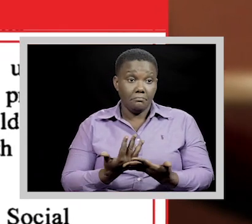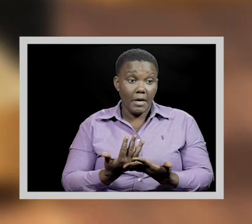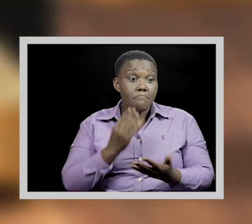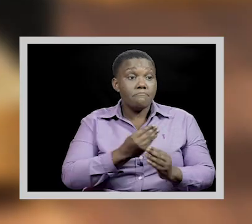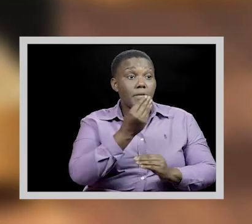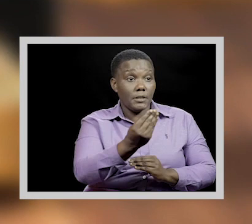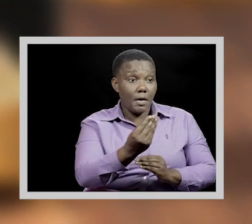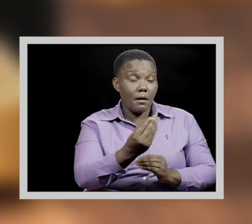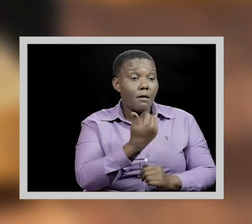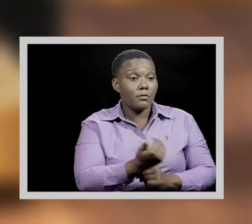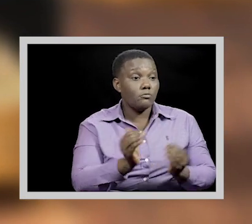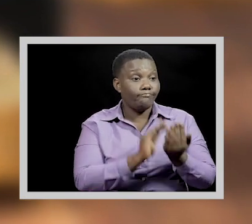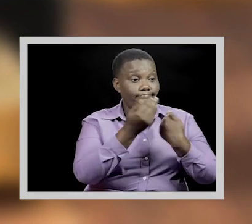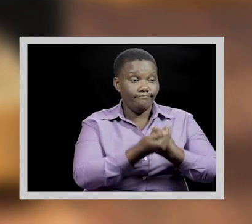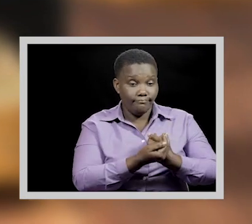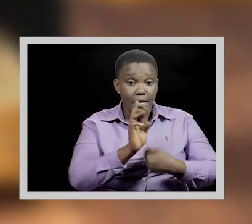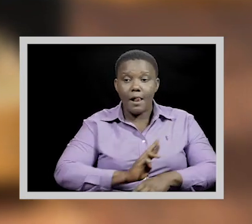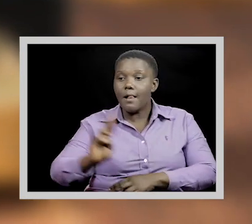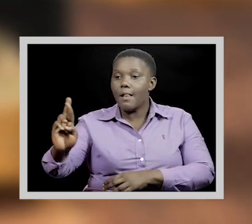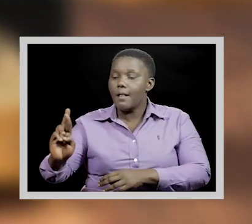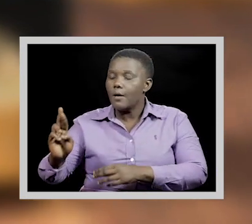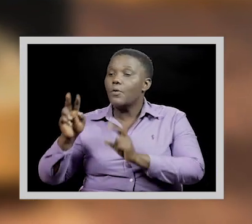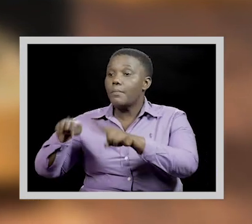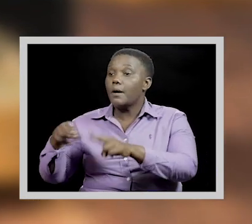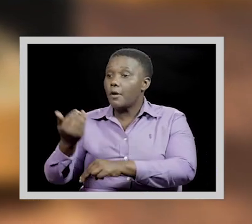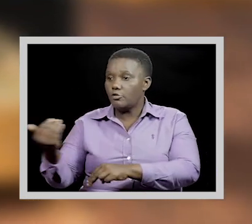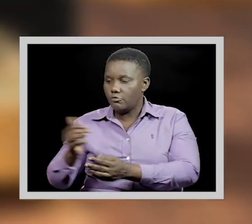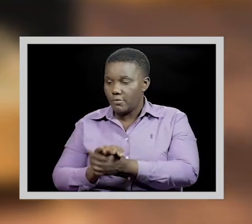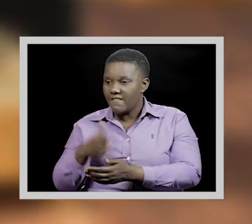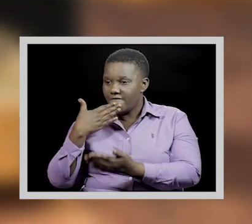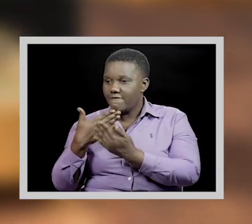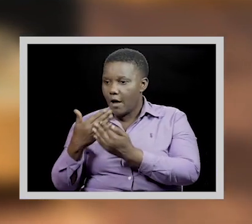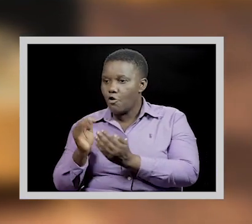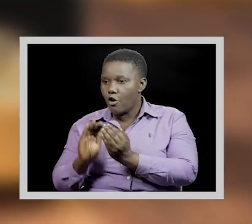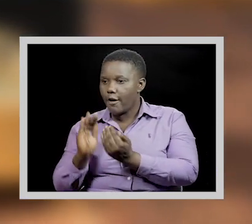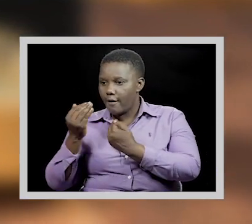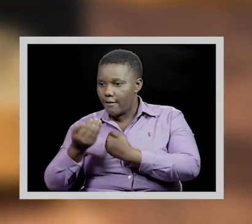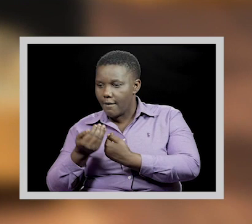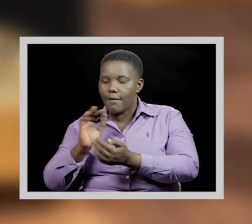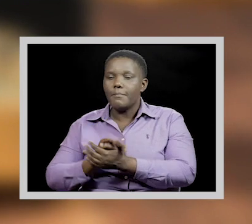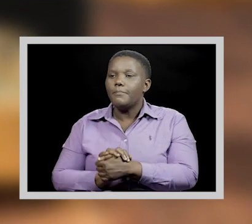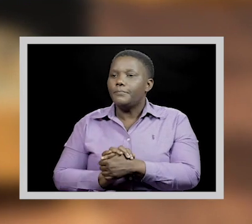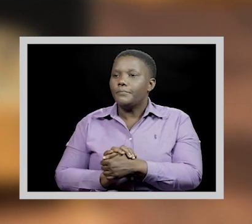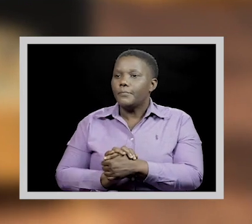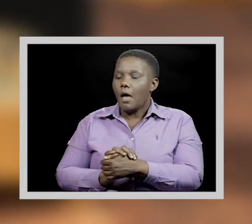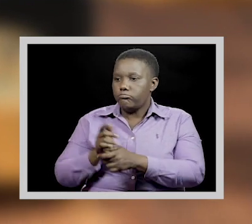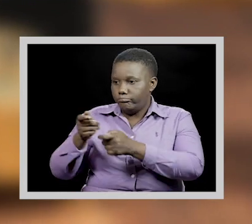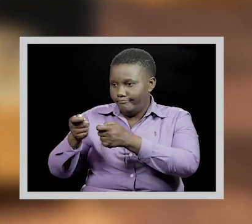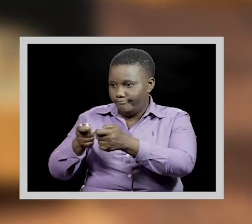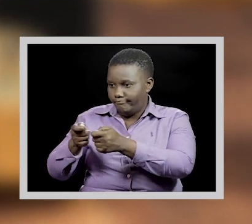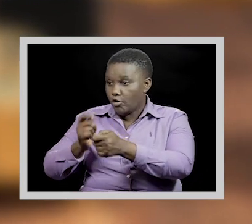Child protection cases which may be filed in the juvenile court include care or supervision